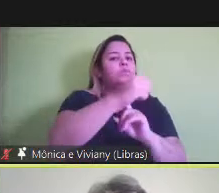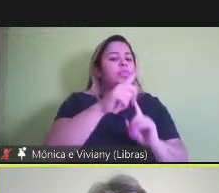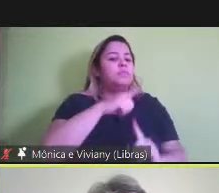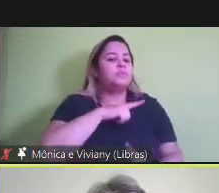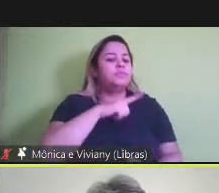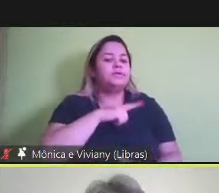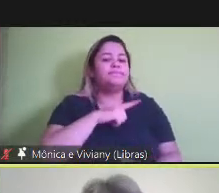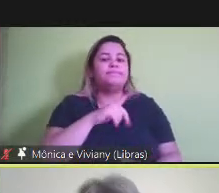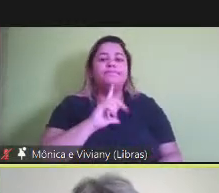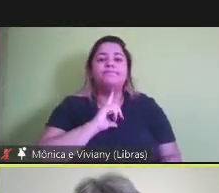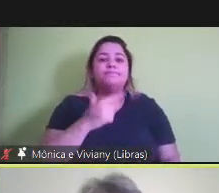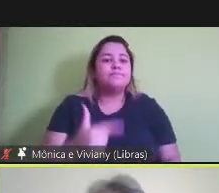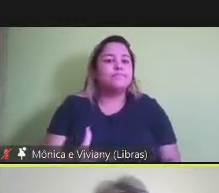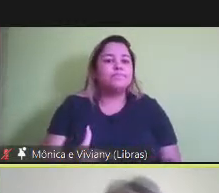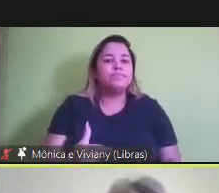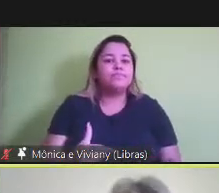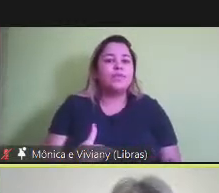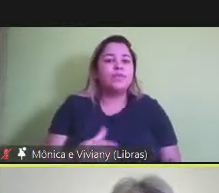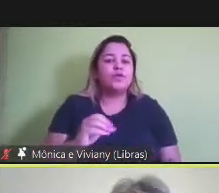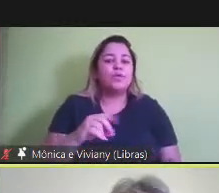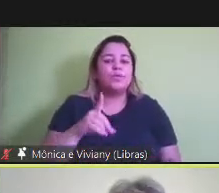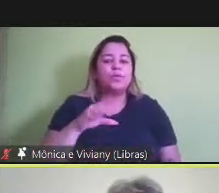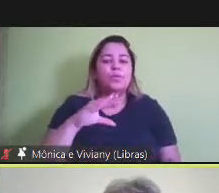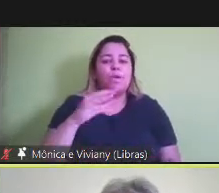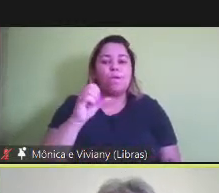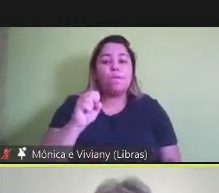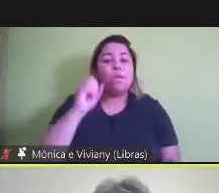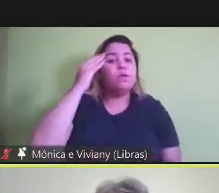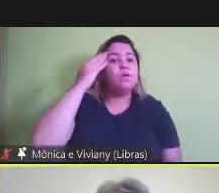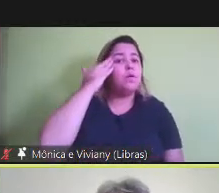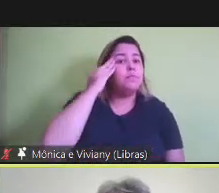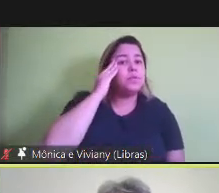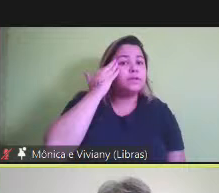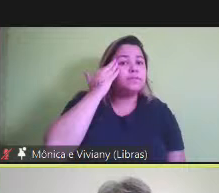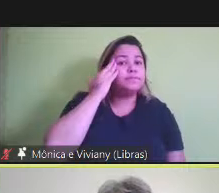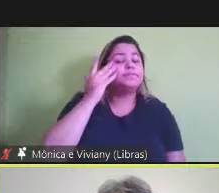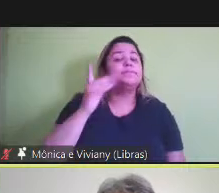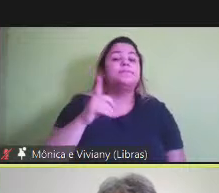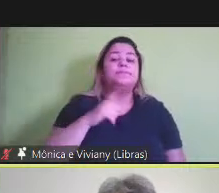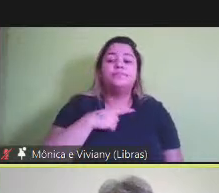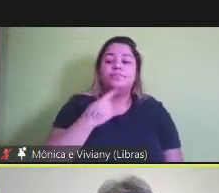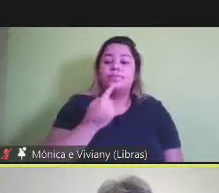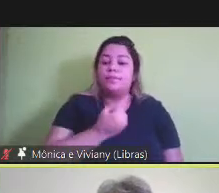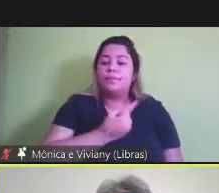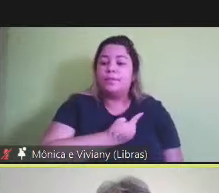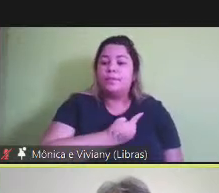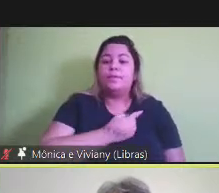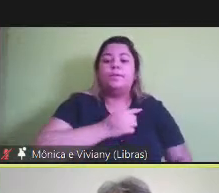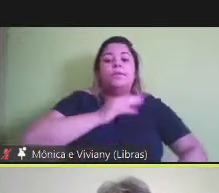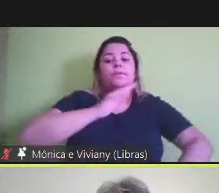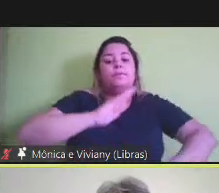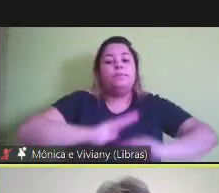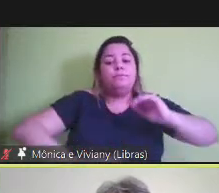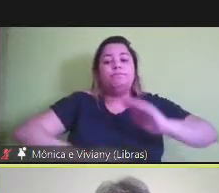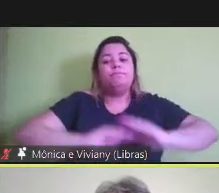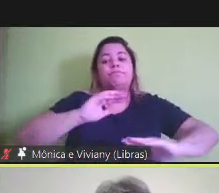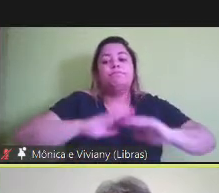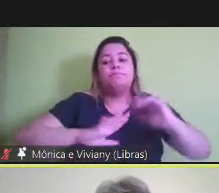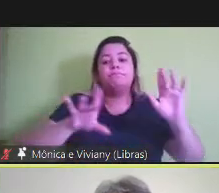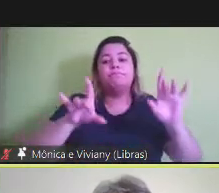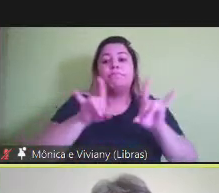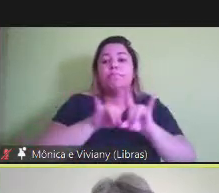there shouldn't be a group or a person that is deprived of the conditions. The conditions have to be provided for